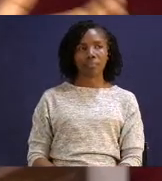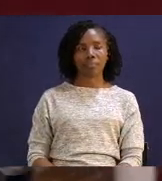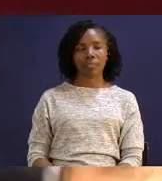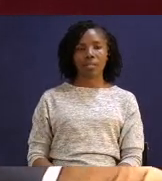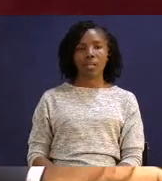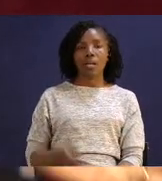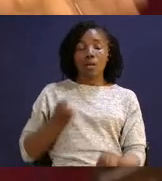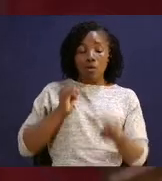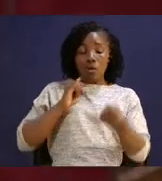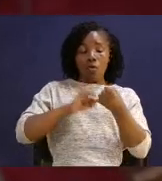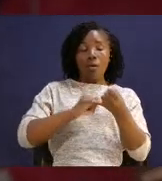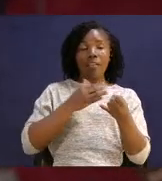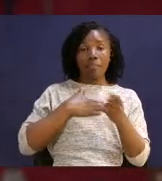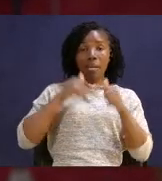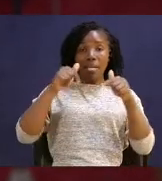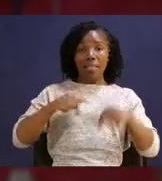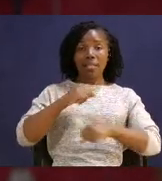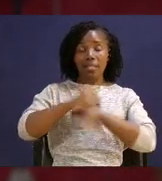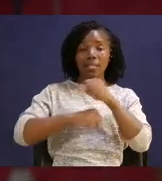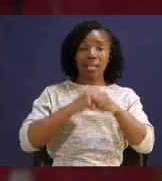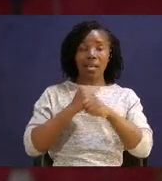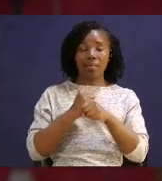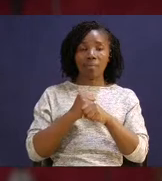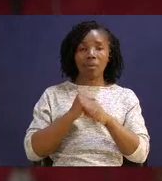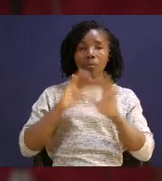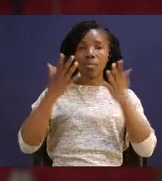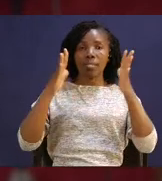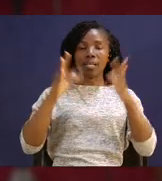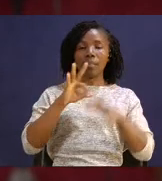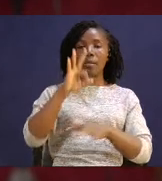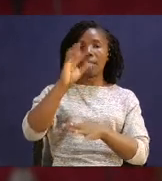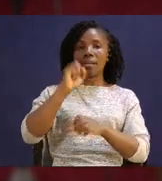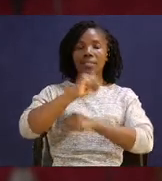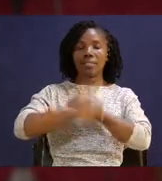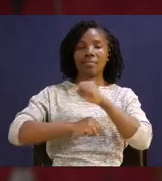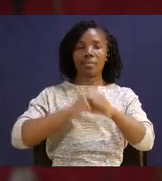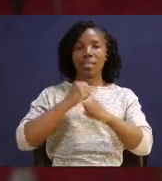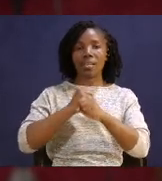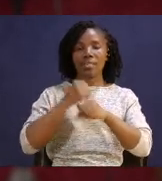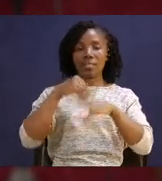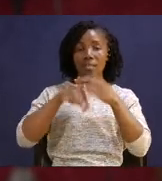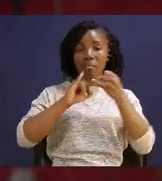Martha and I, this year, well, I think we are celebrating 30 years.